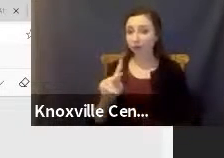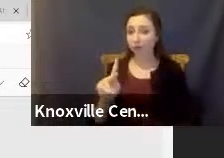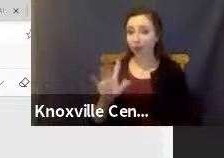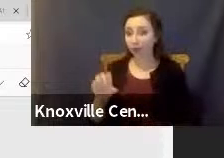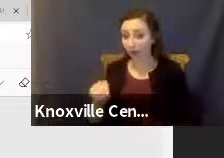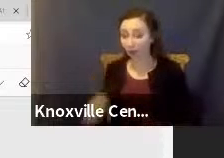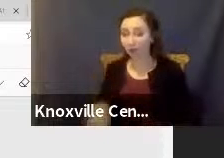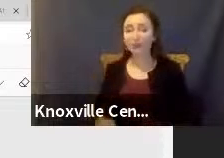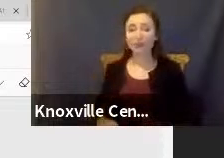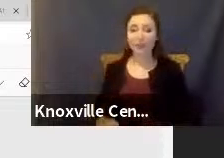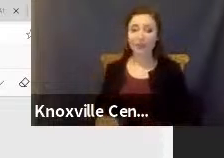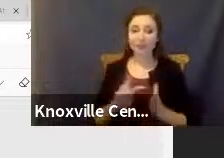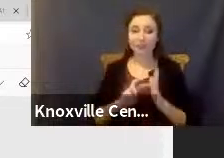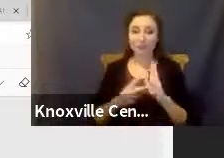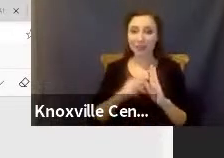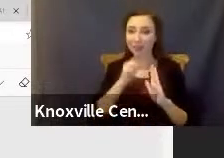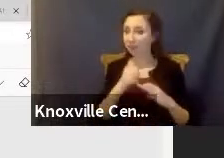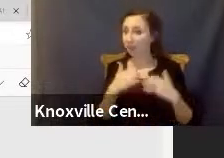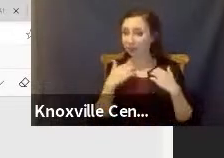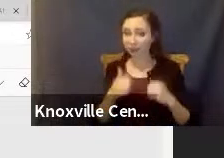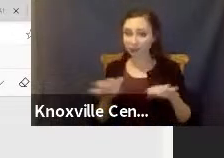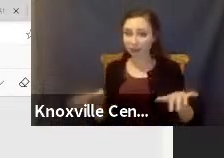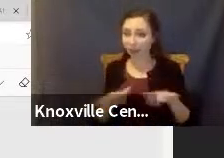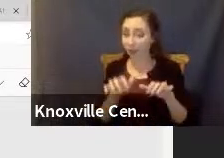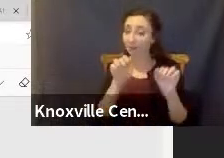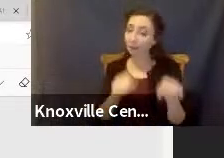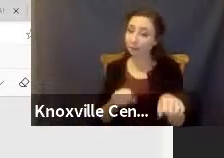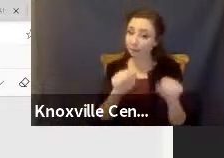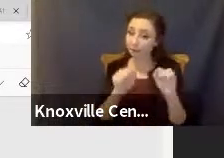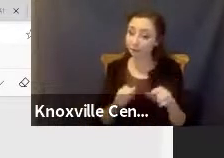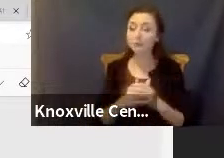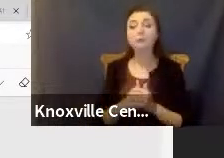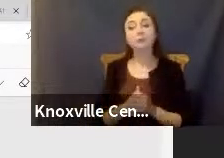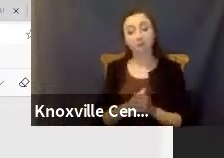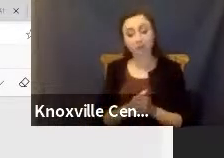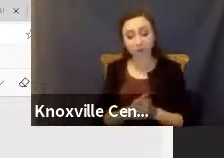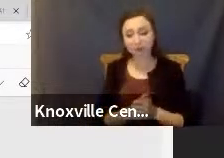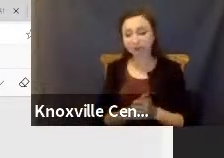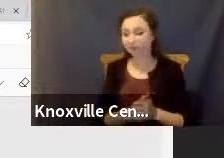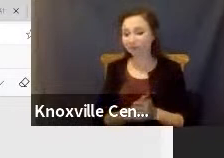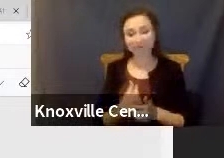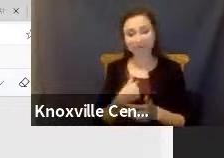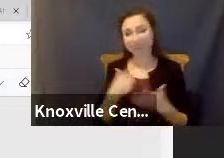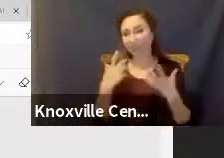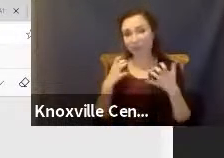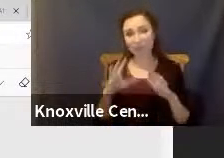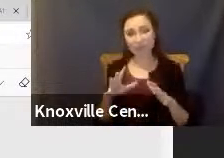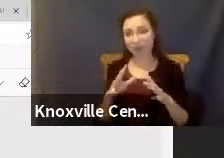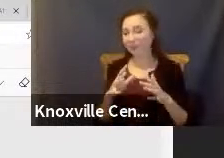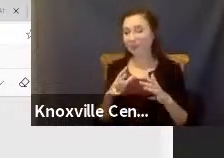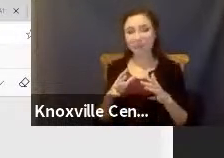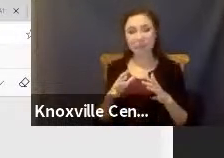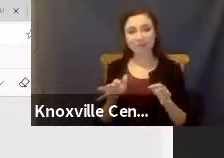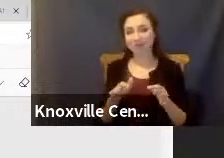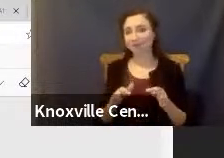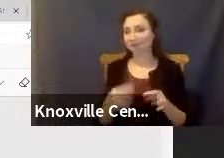an unhealthy action? Possible, but I wouldn't want to state that authoritatively here and